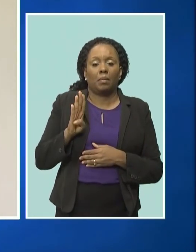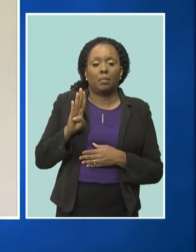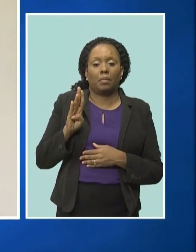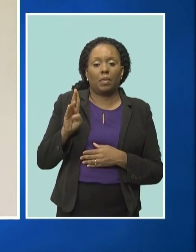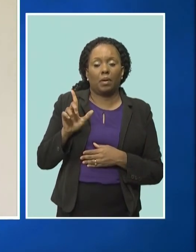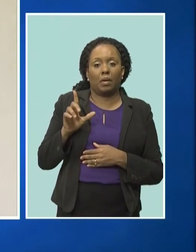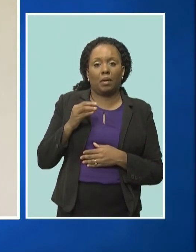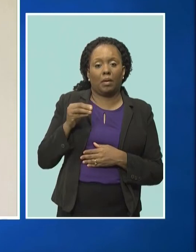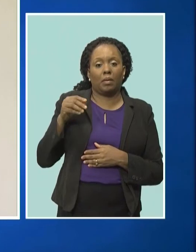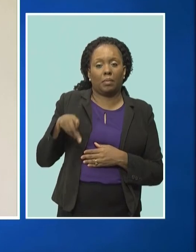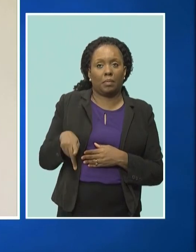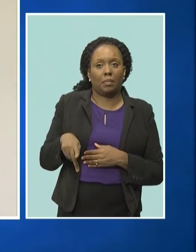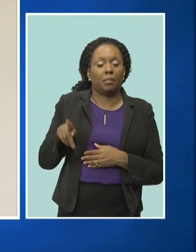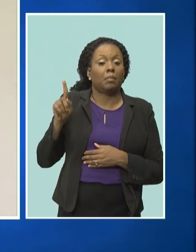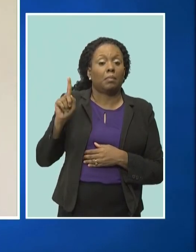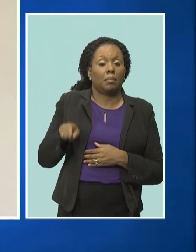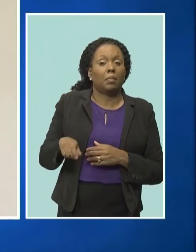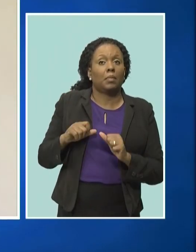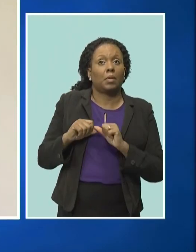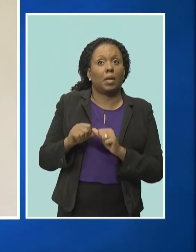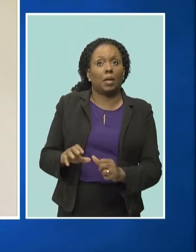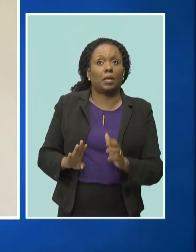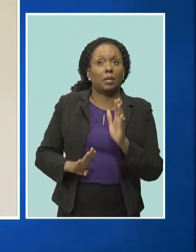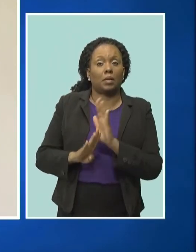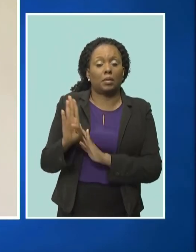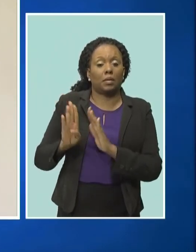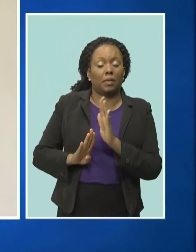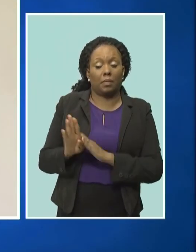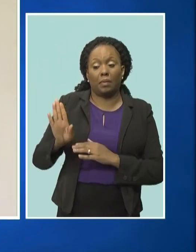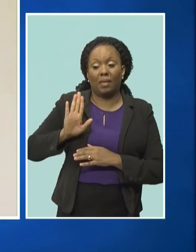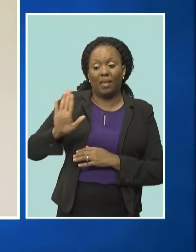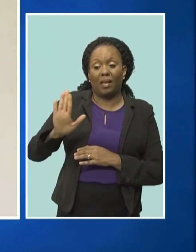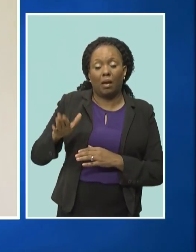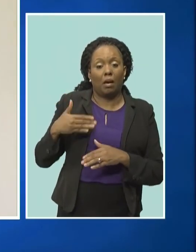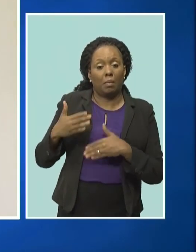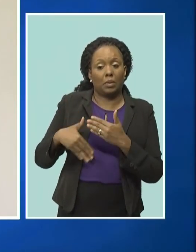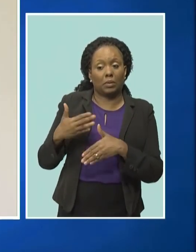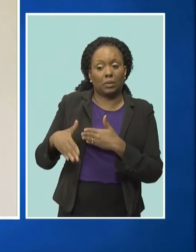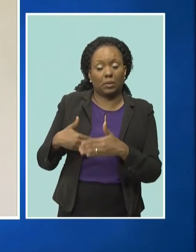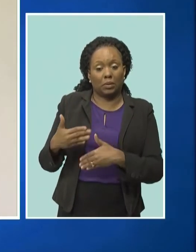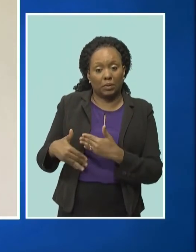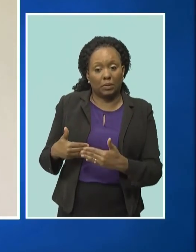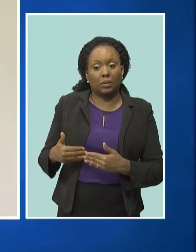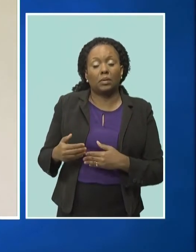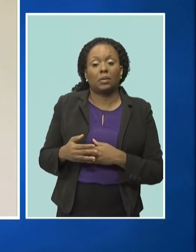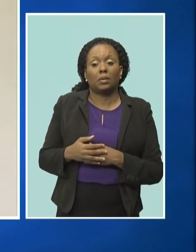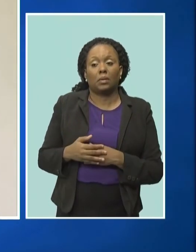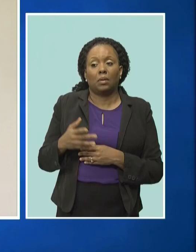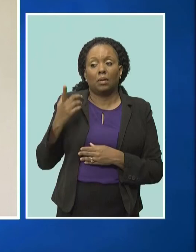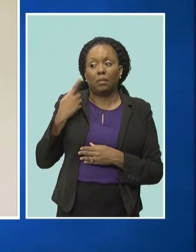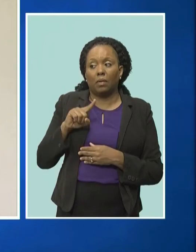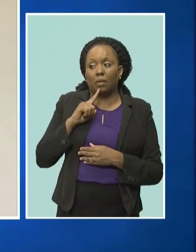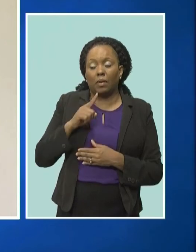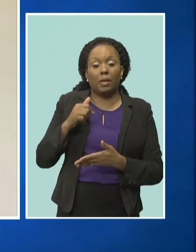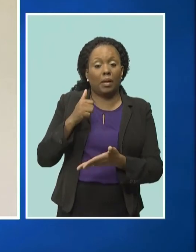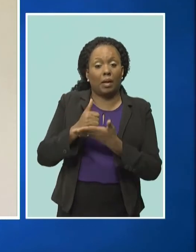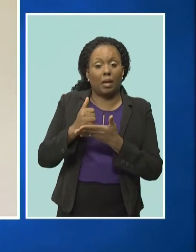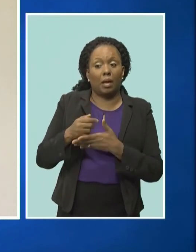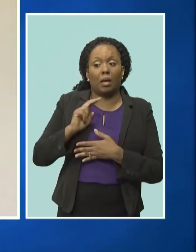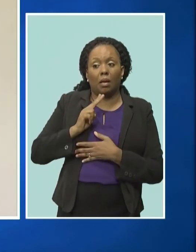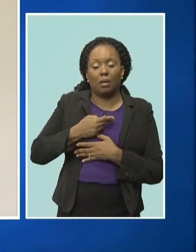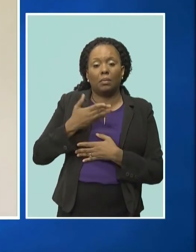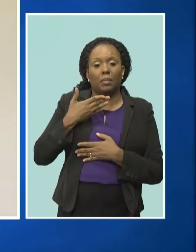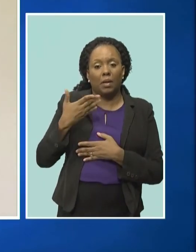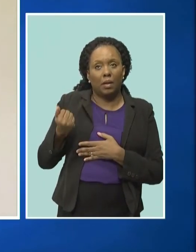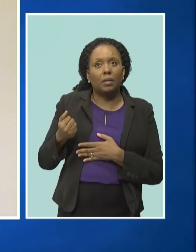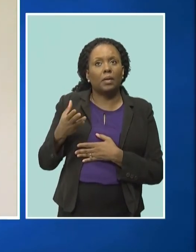continually rapidly develop their processes in order to serve us appropriately and